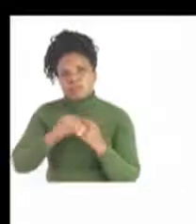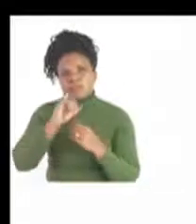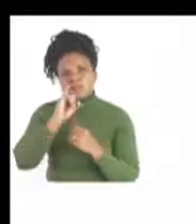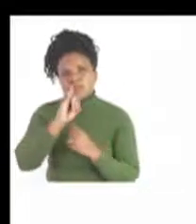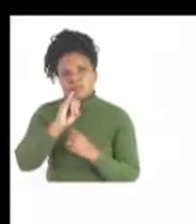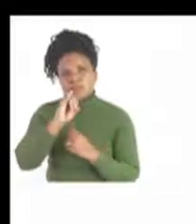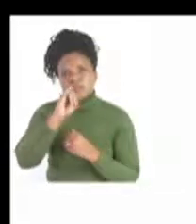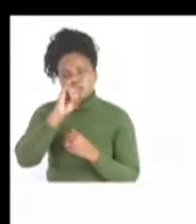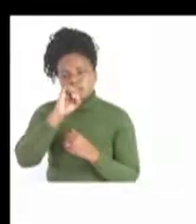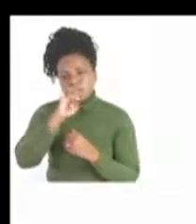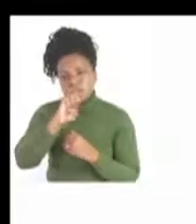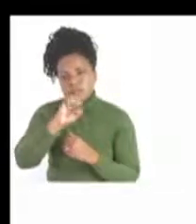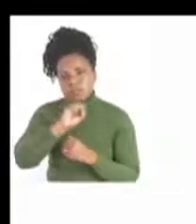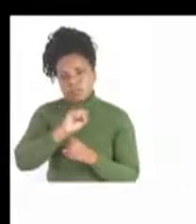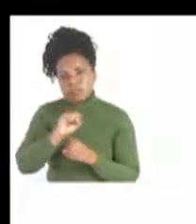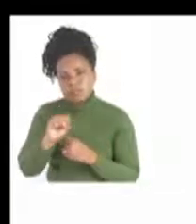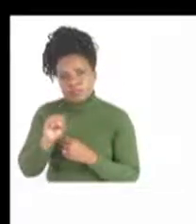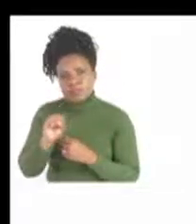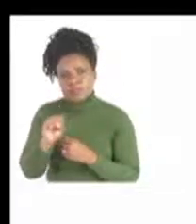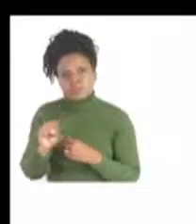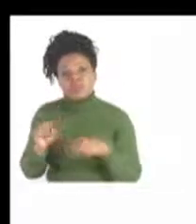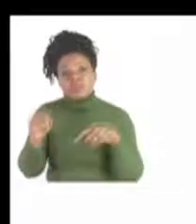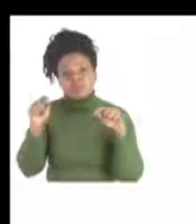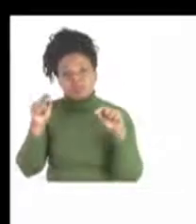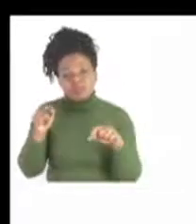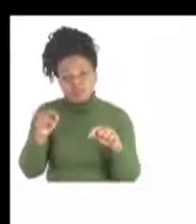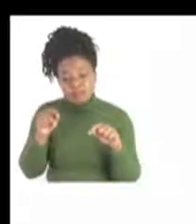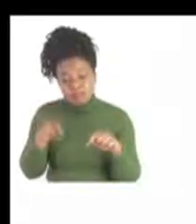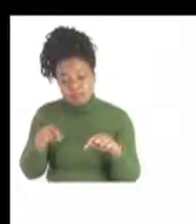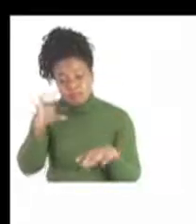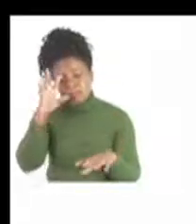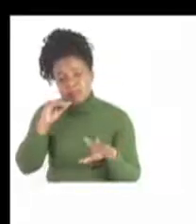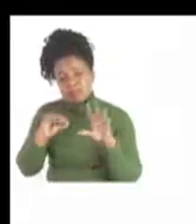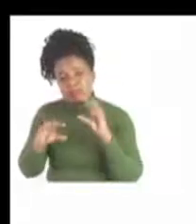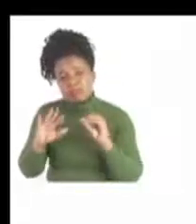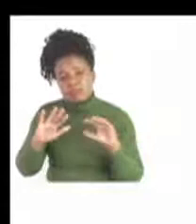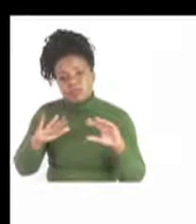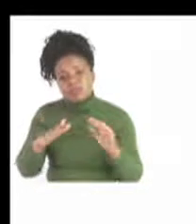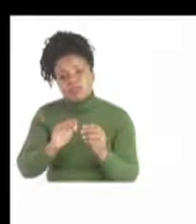F, FE, and irregular plurals.